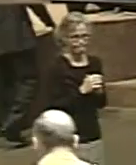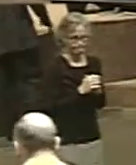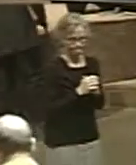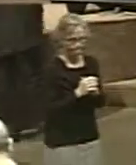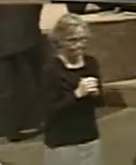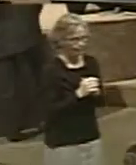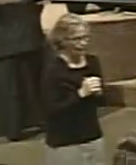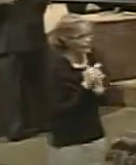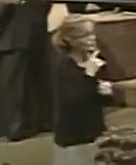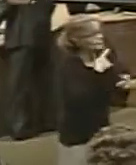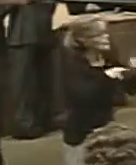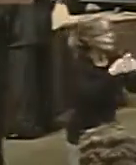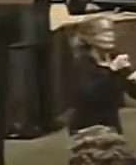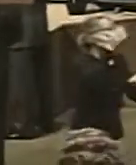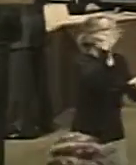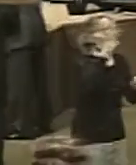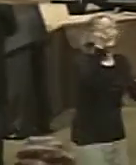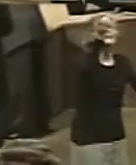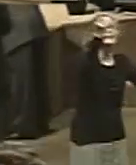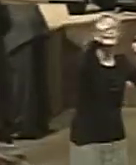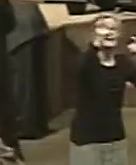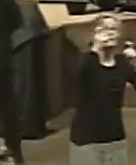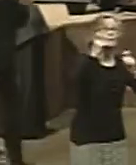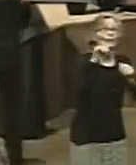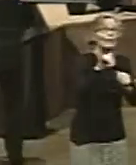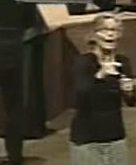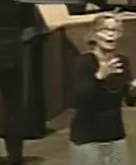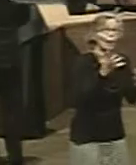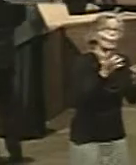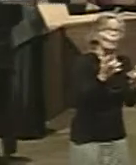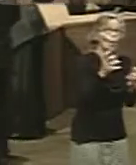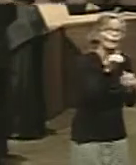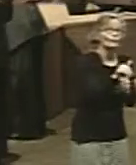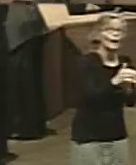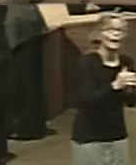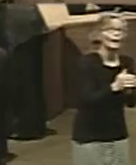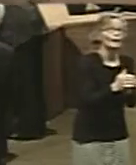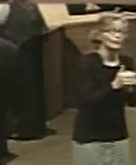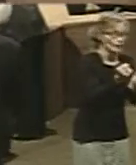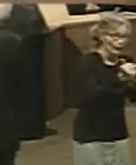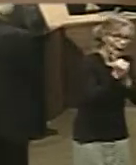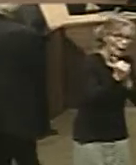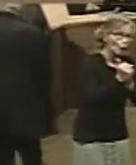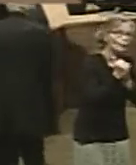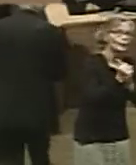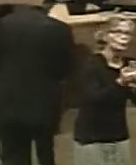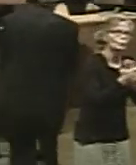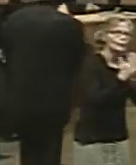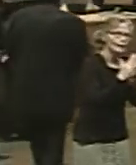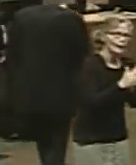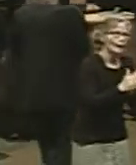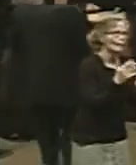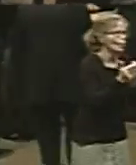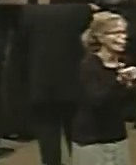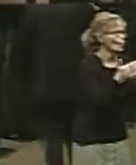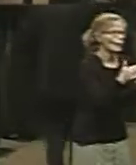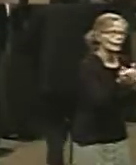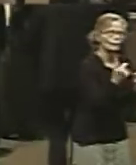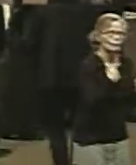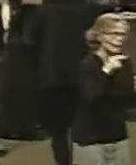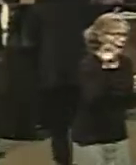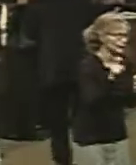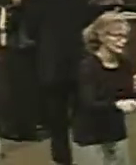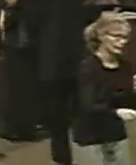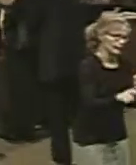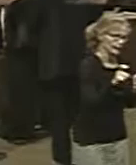say, God, you've got to give me this. You've got to do this in me. You've got to help me to become whatever I need to be